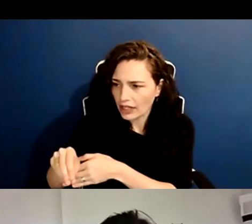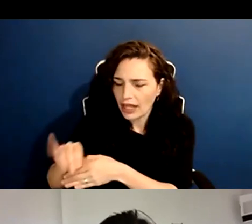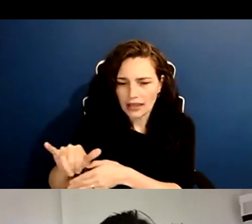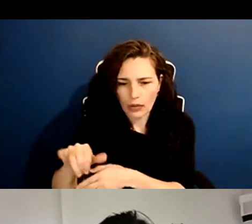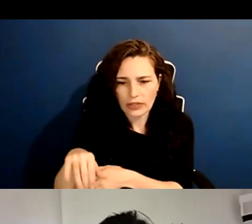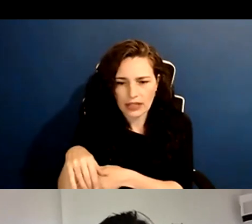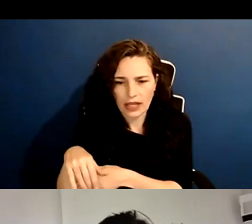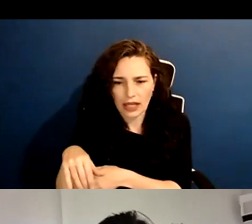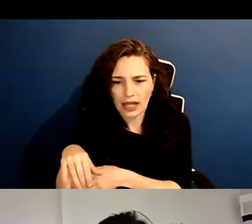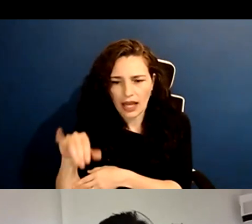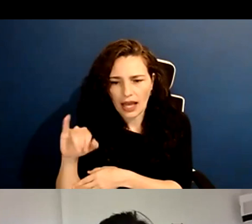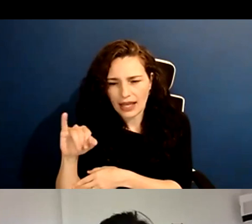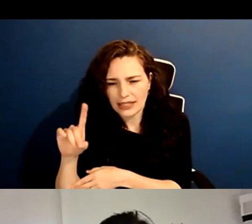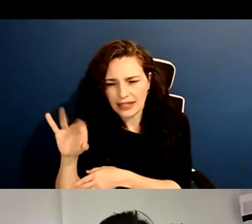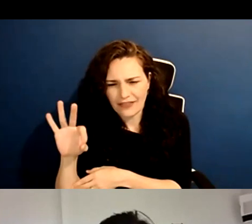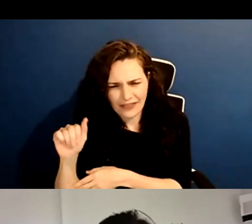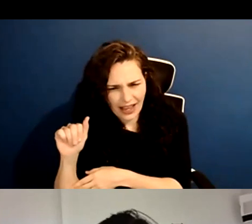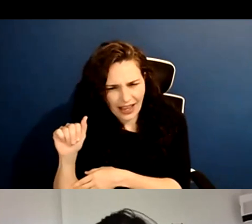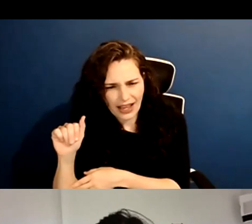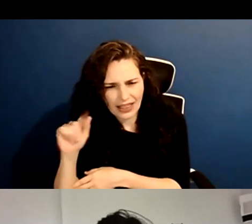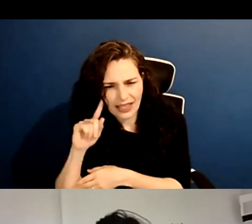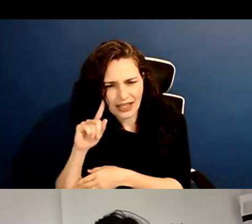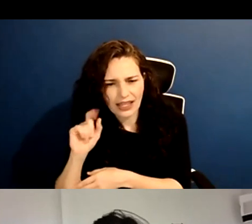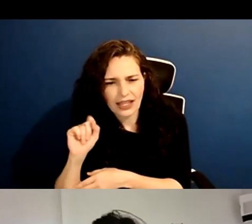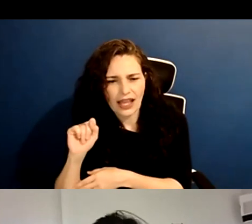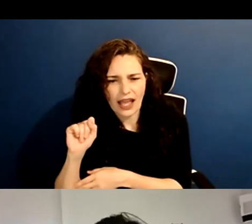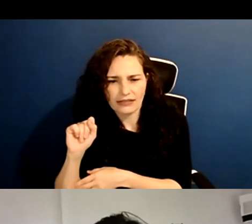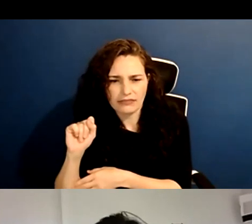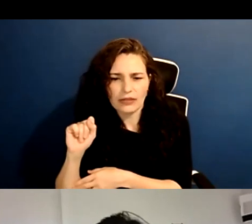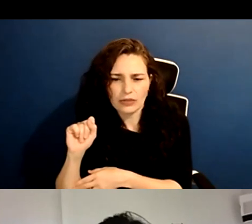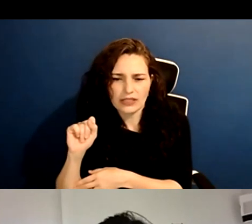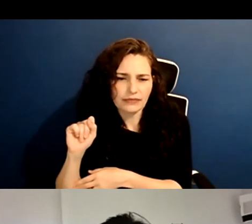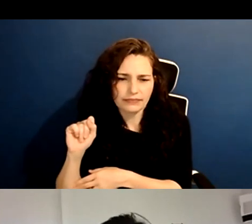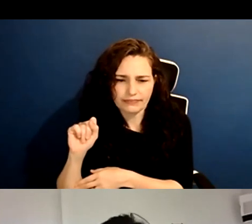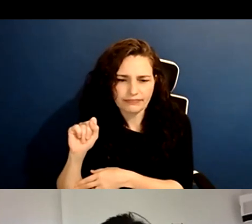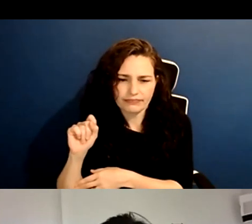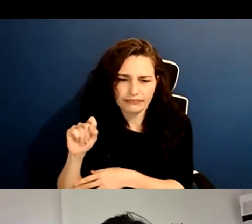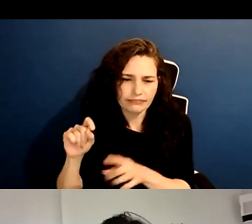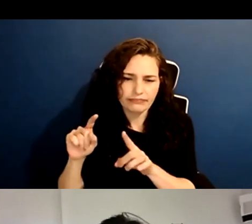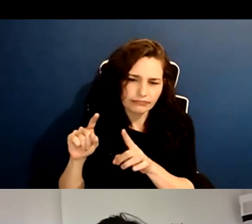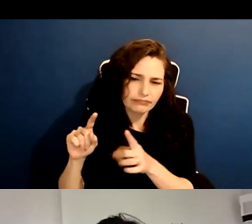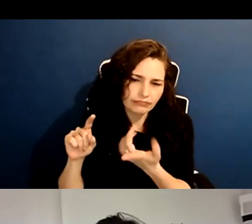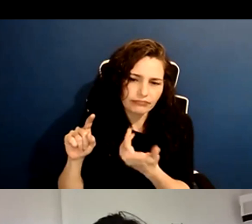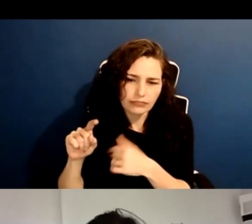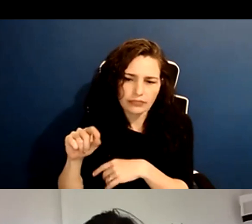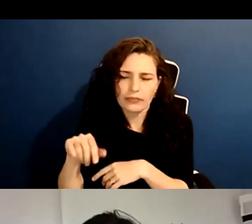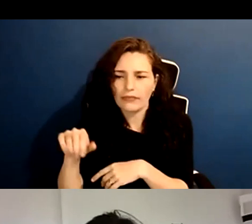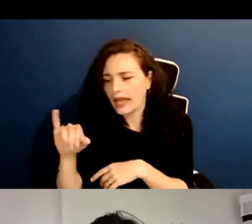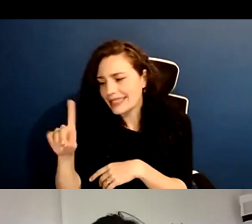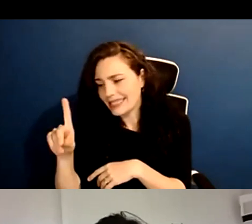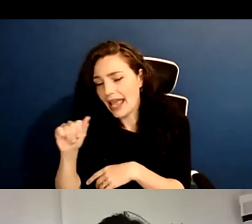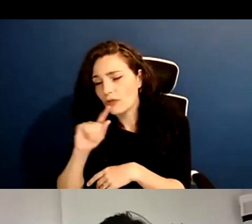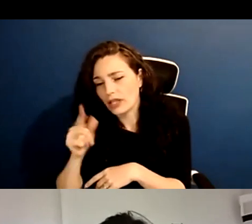funds directed towards Africa. In the US, it was super hard. And actually IDA was the first in with the